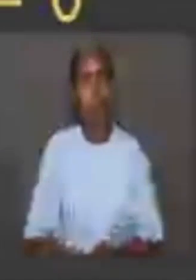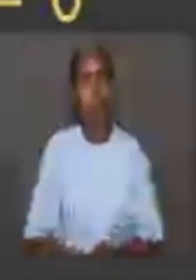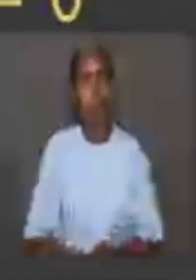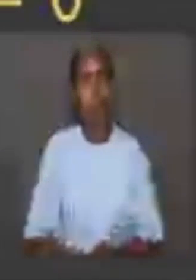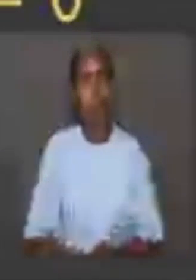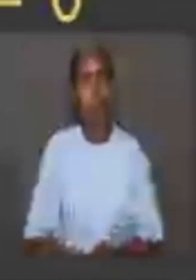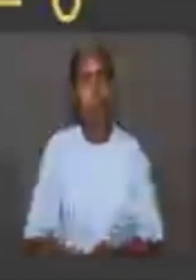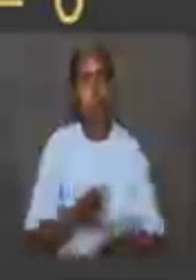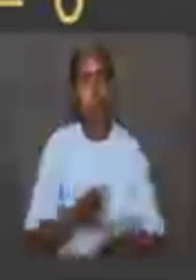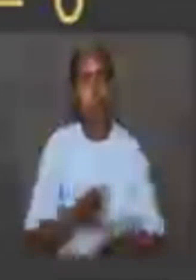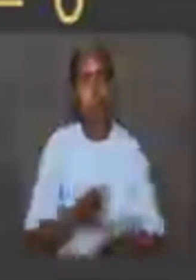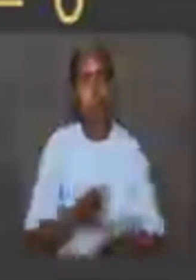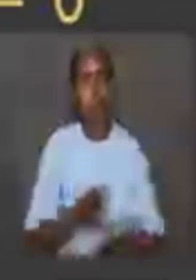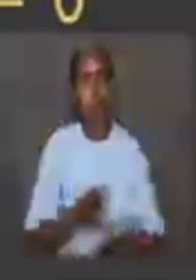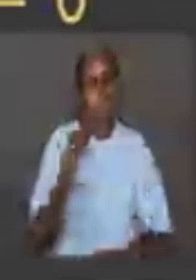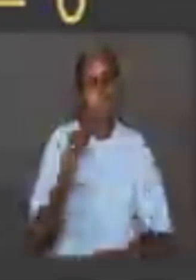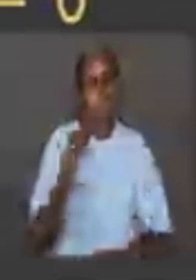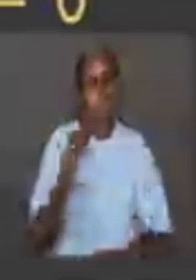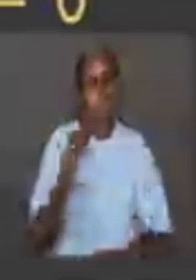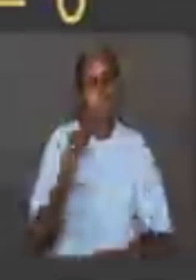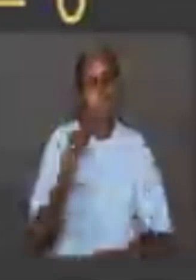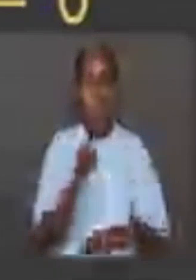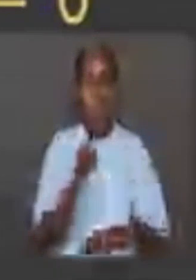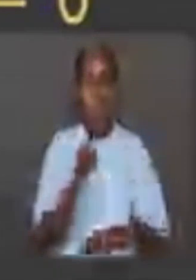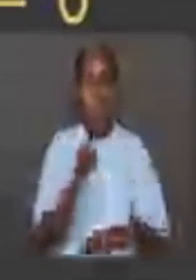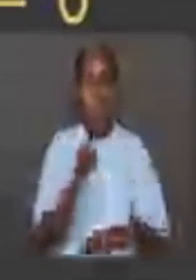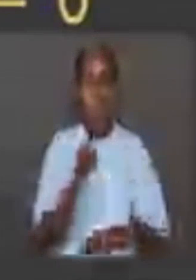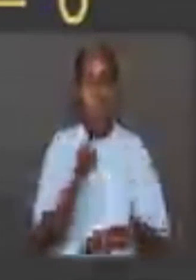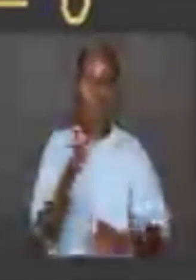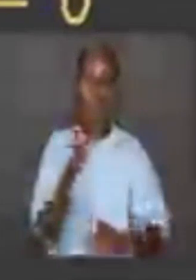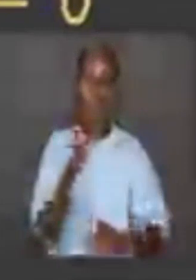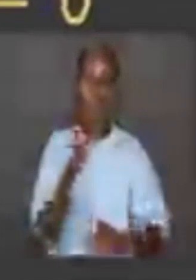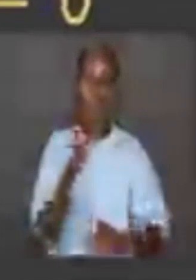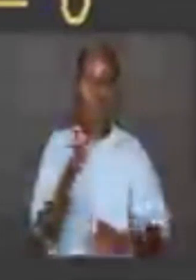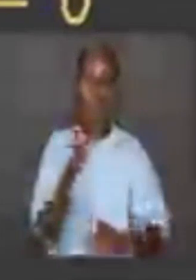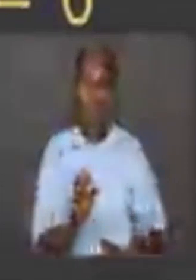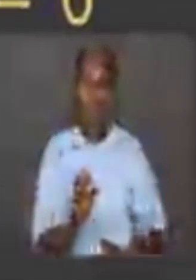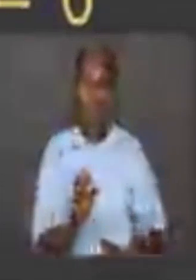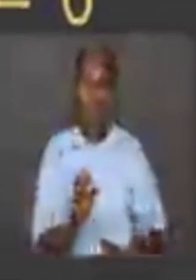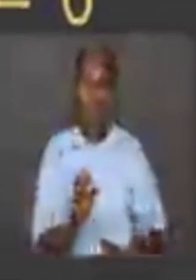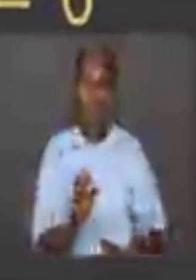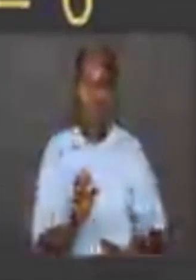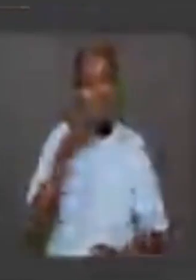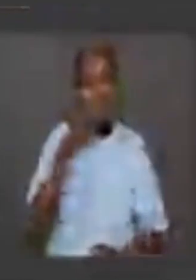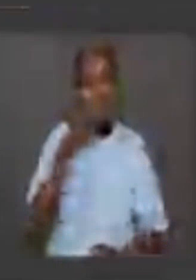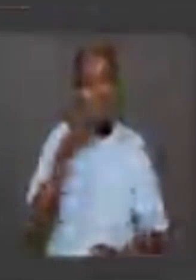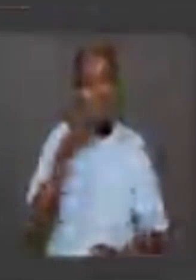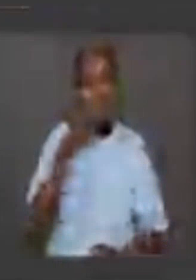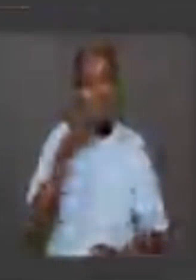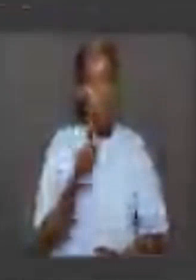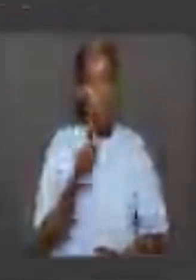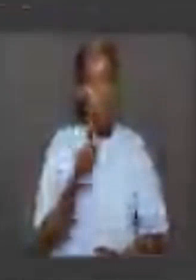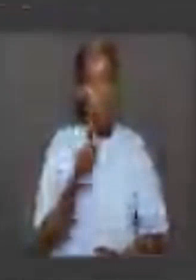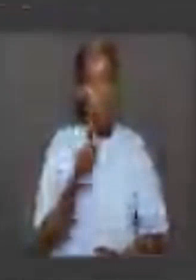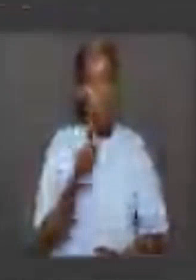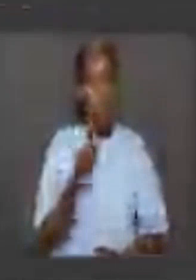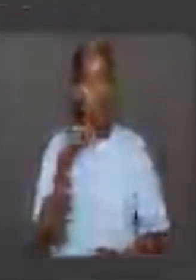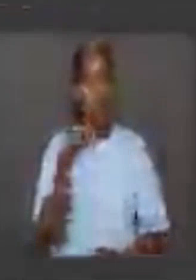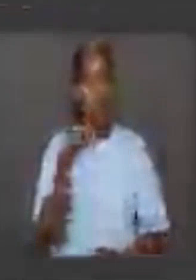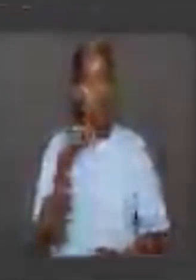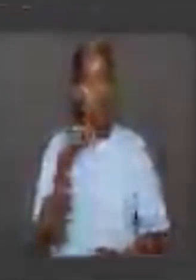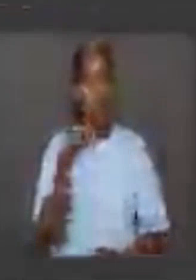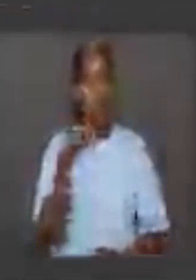Since f of 1 equals 0, we may say that 1 is the zero